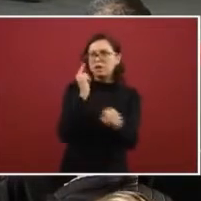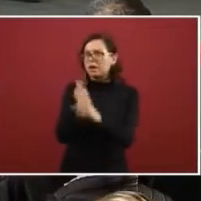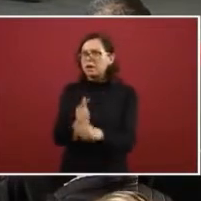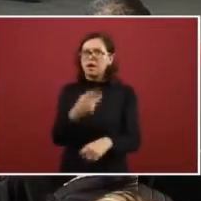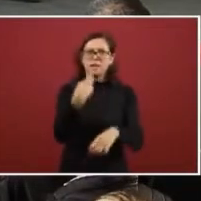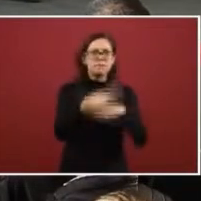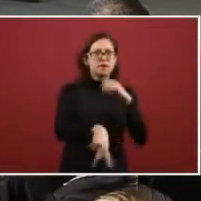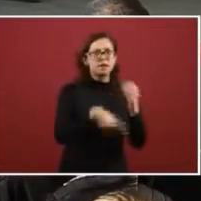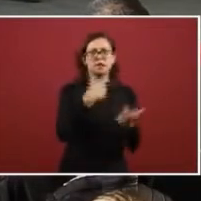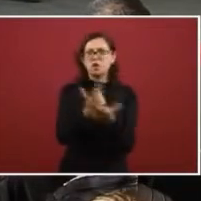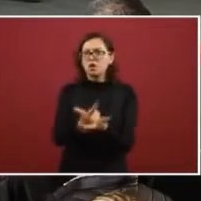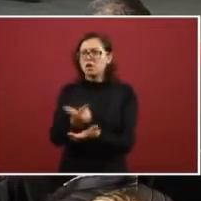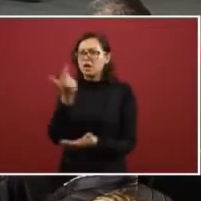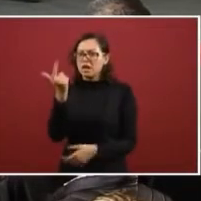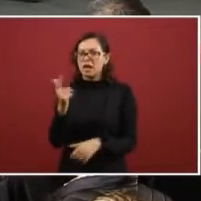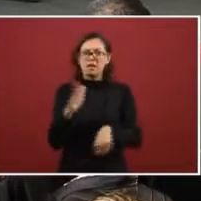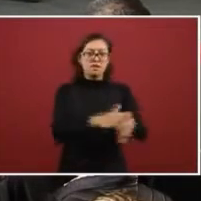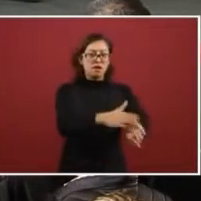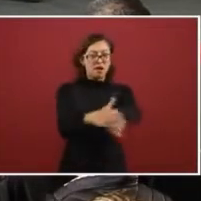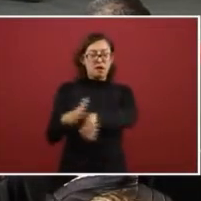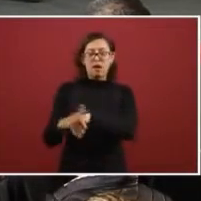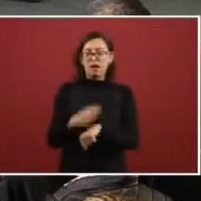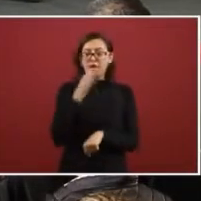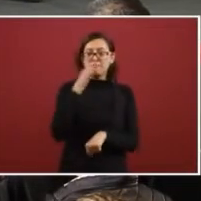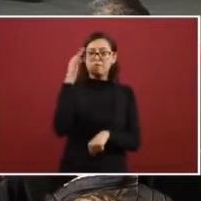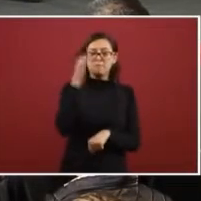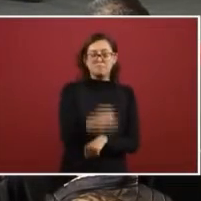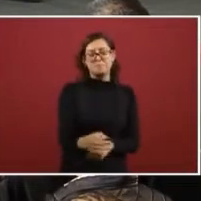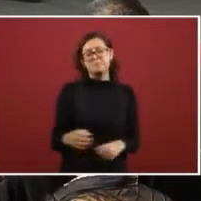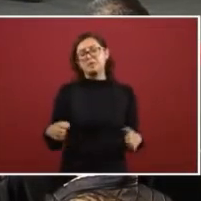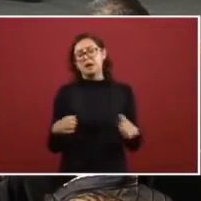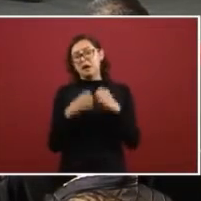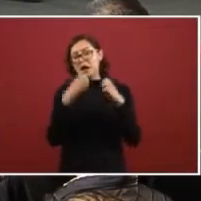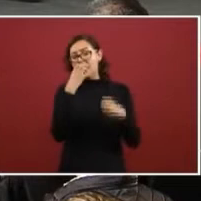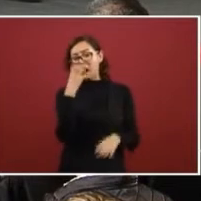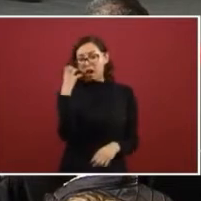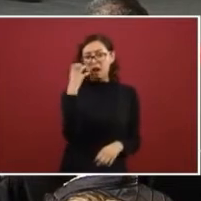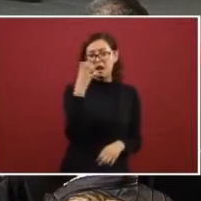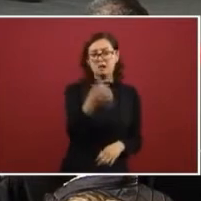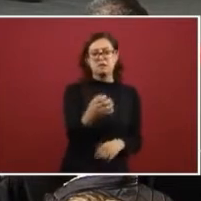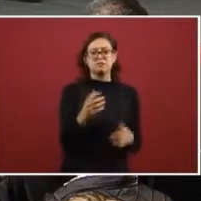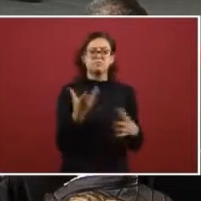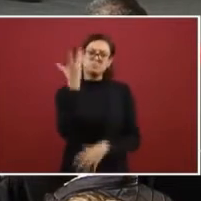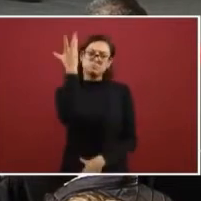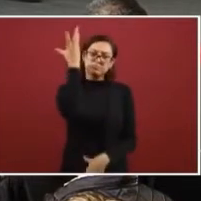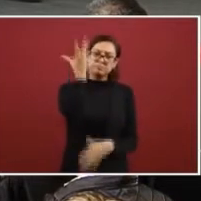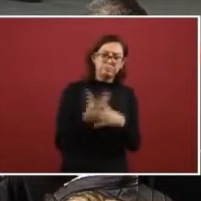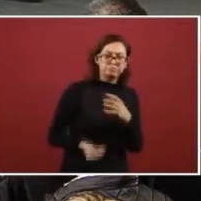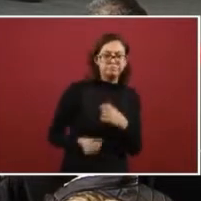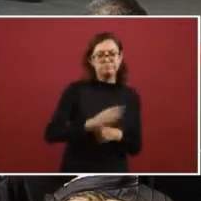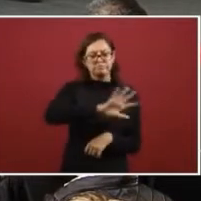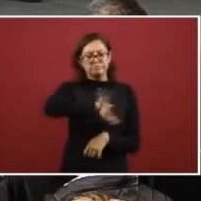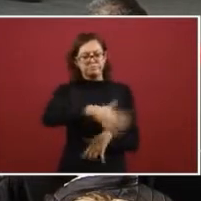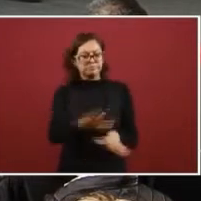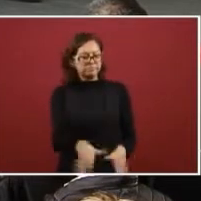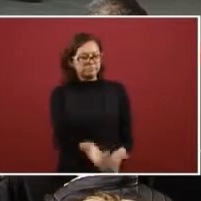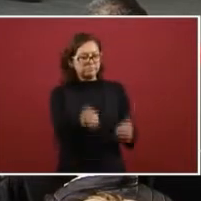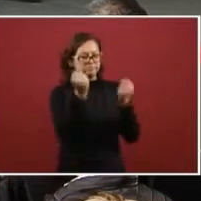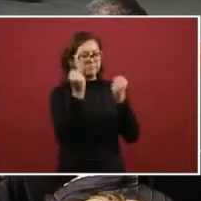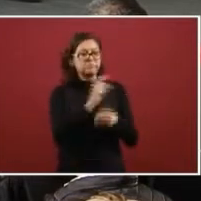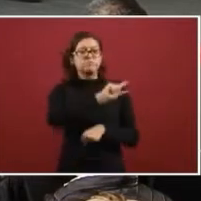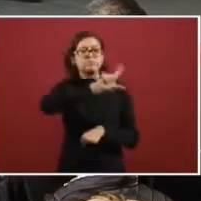as the risks and alerting and first aid, evacuation, search and